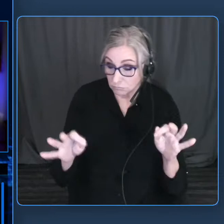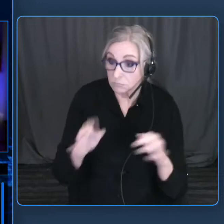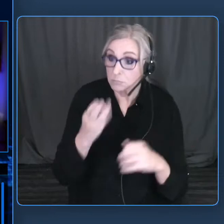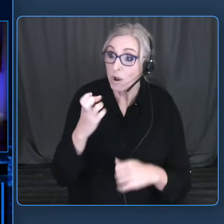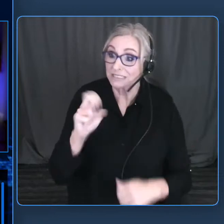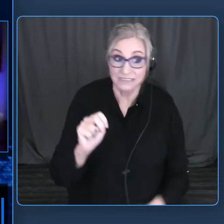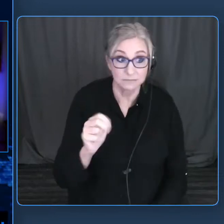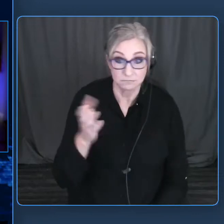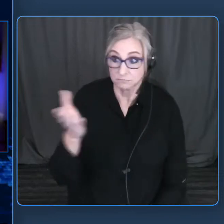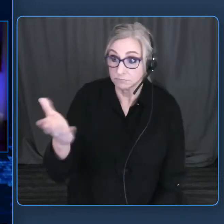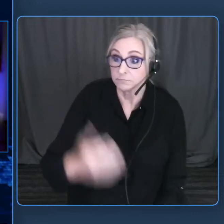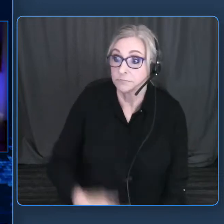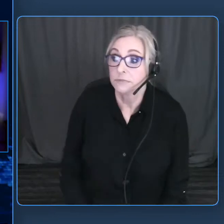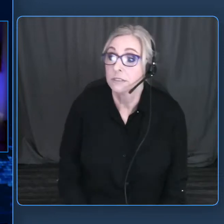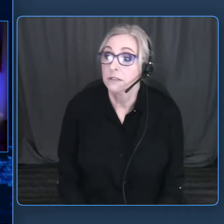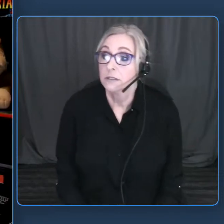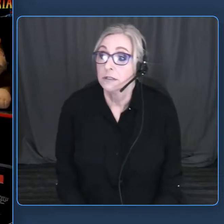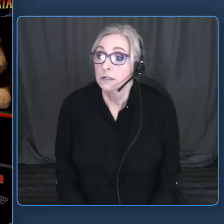Brendan?